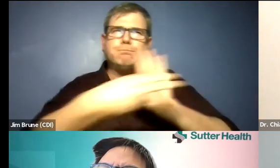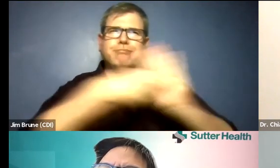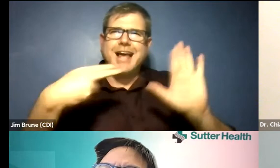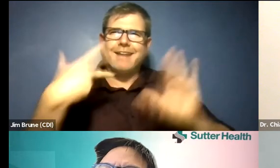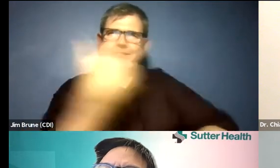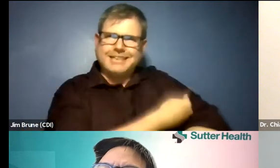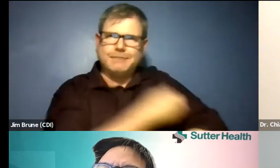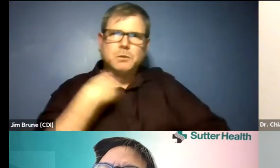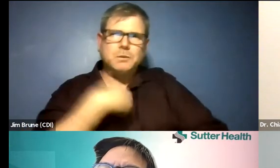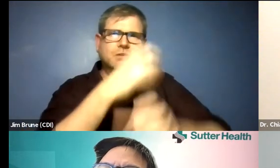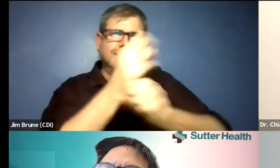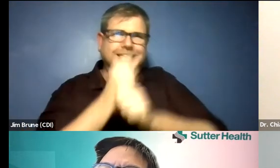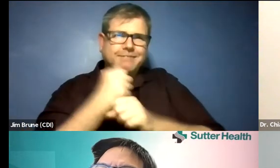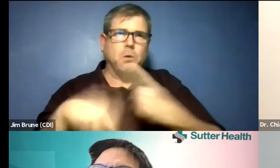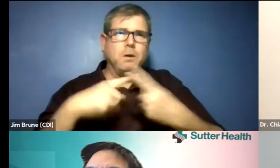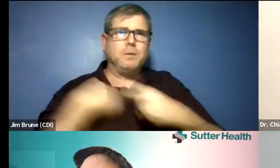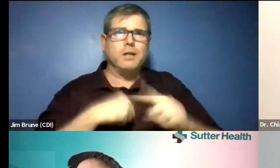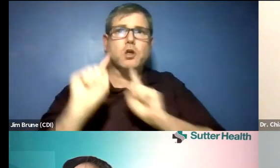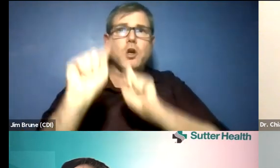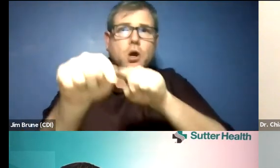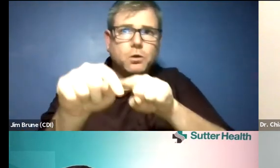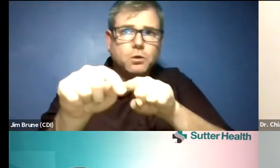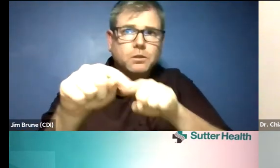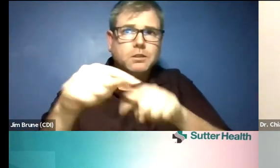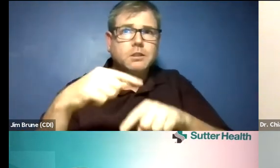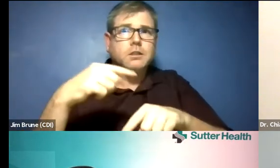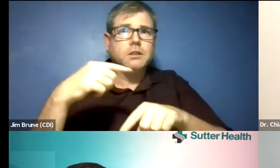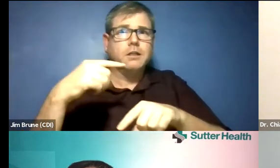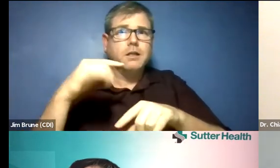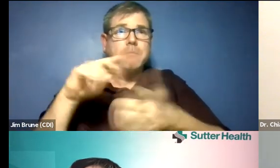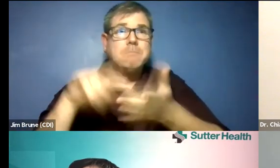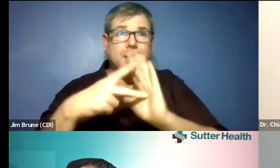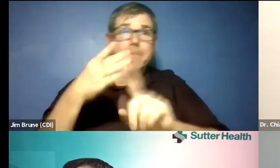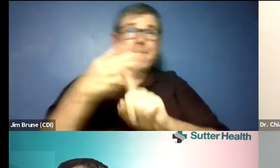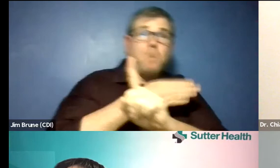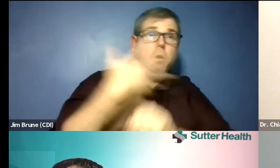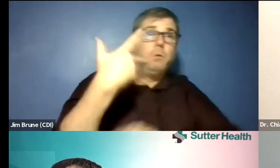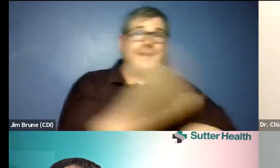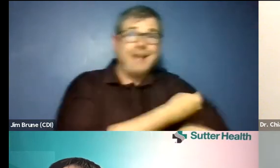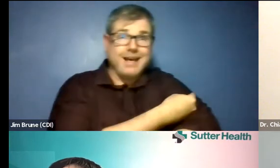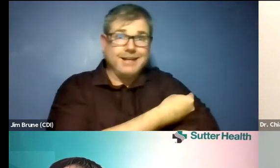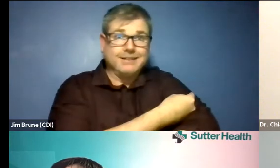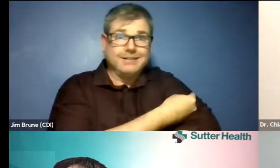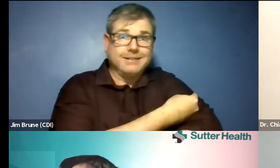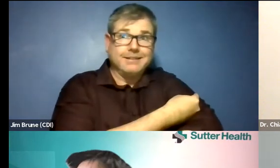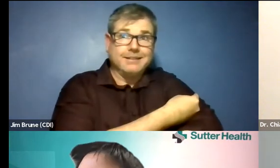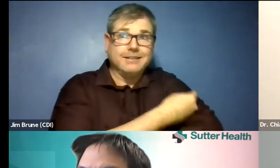get when we go in? Are they going to tell us which one, like before we get it or after we get it,